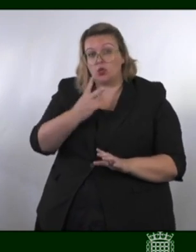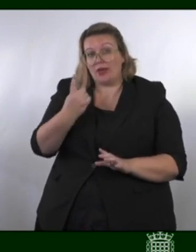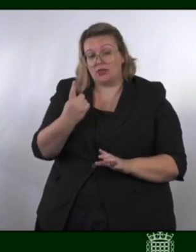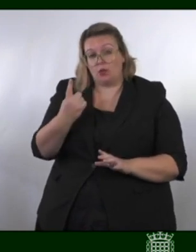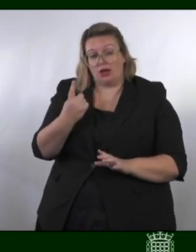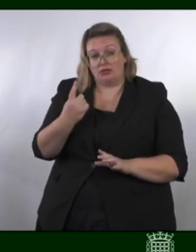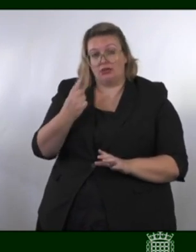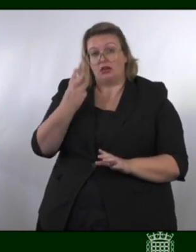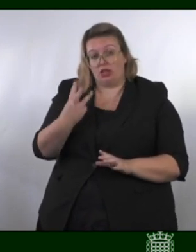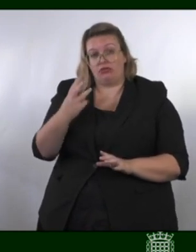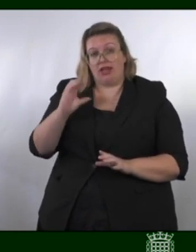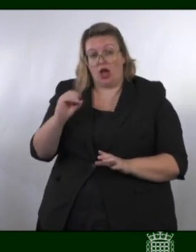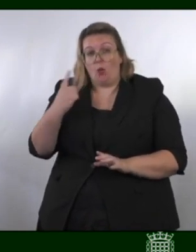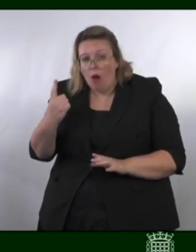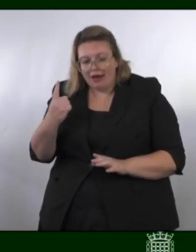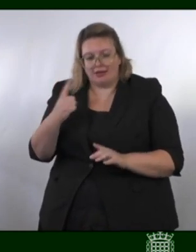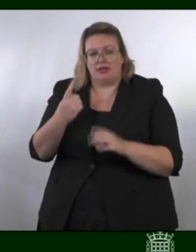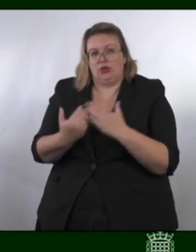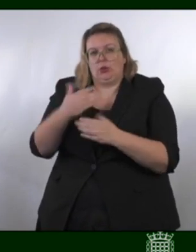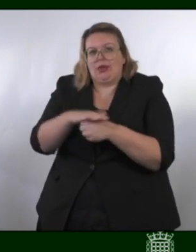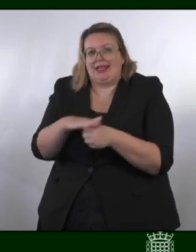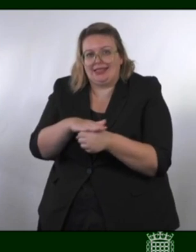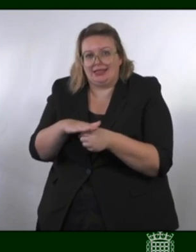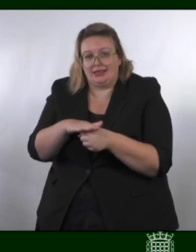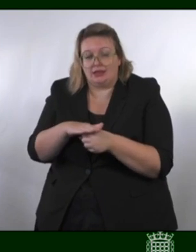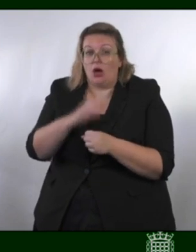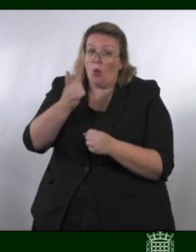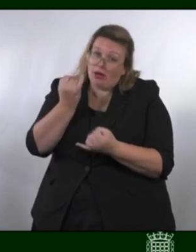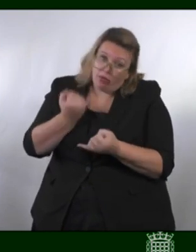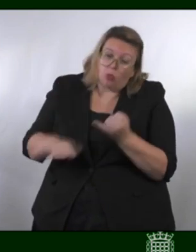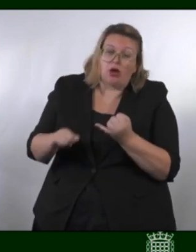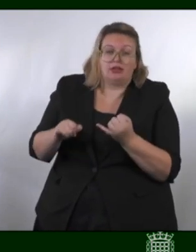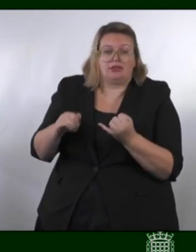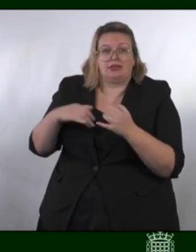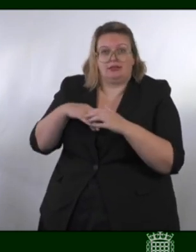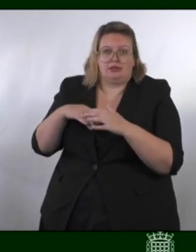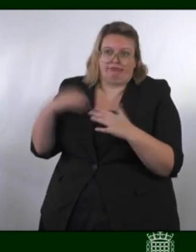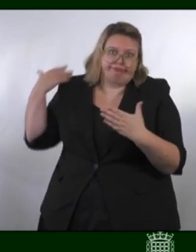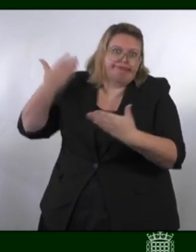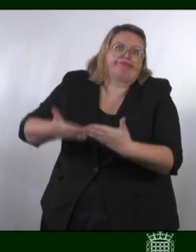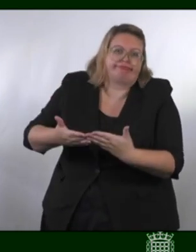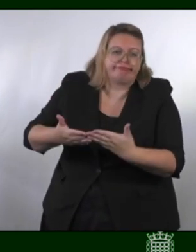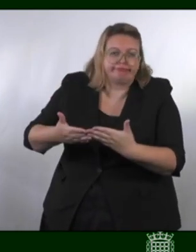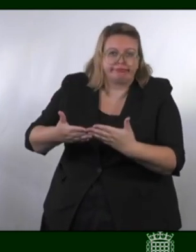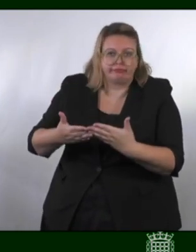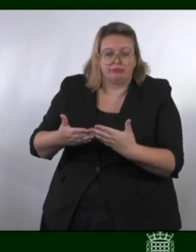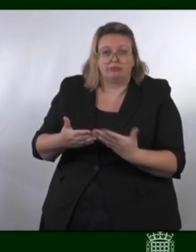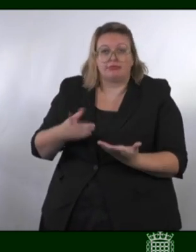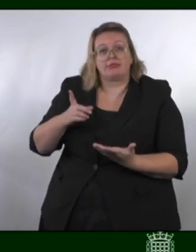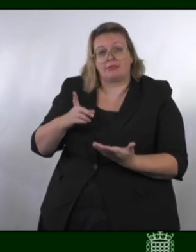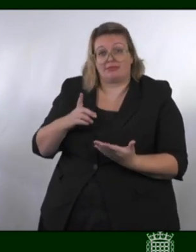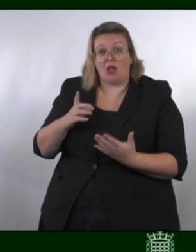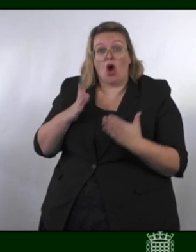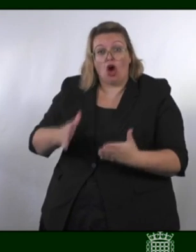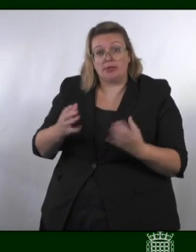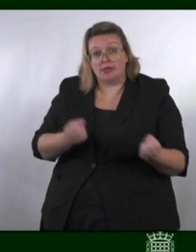21,331 positive cases, one of the highest recorded daily figures. Average daily hospital admissions in the UK have doubled